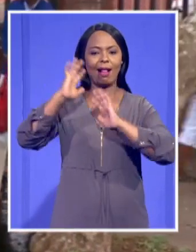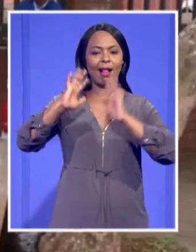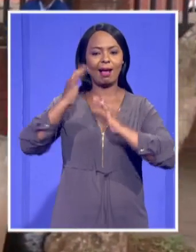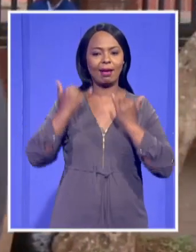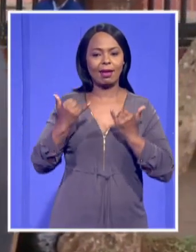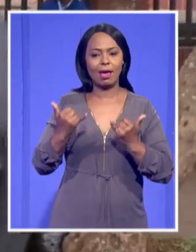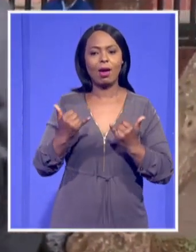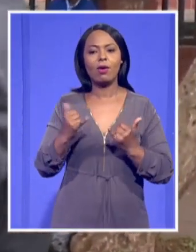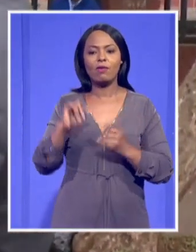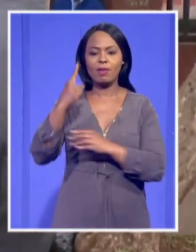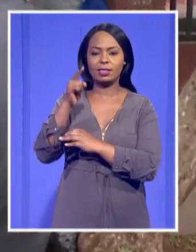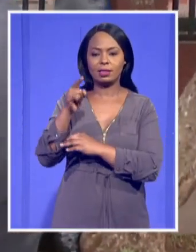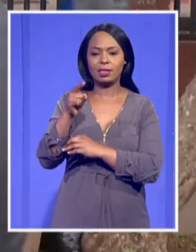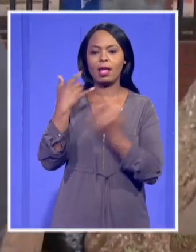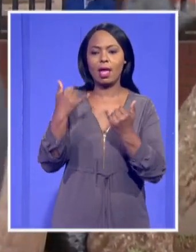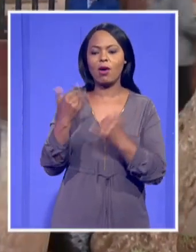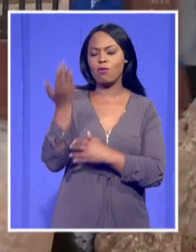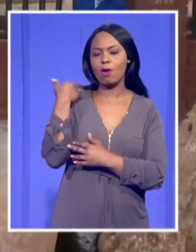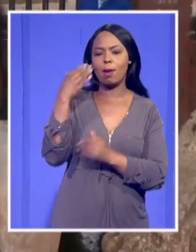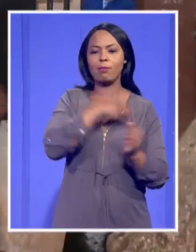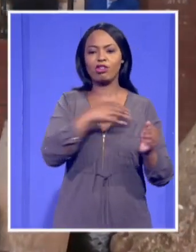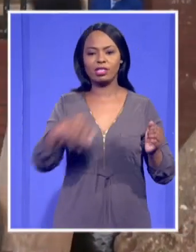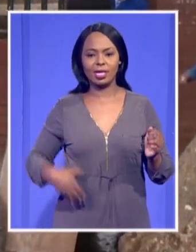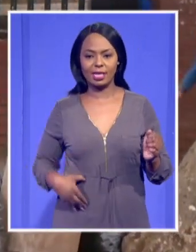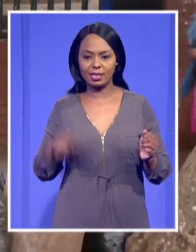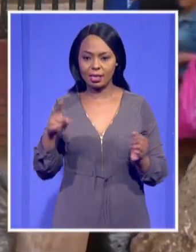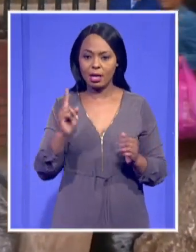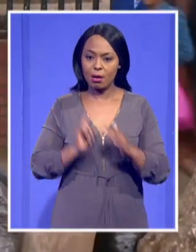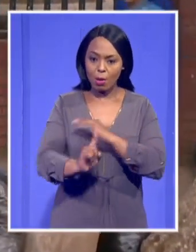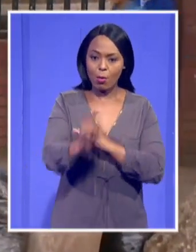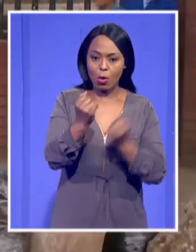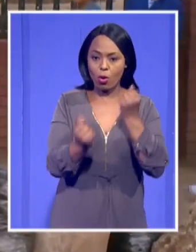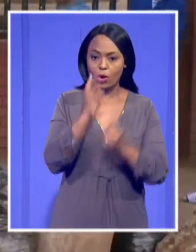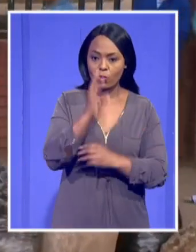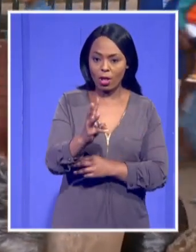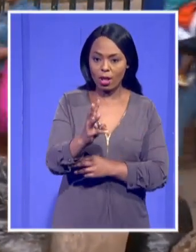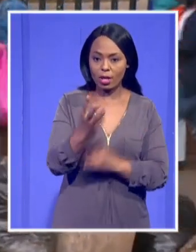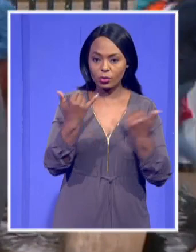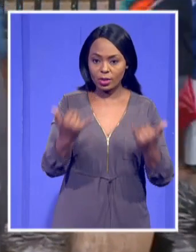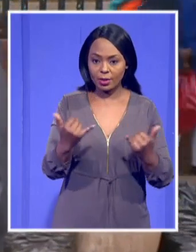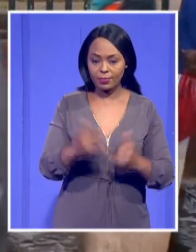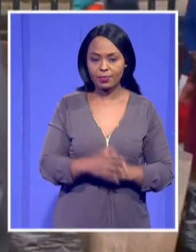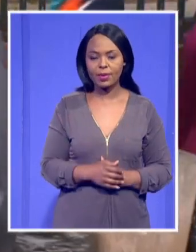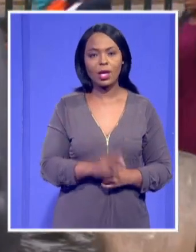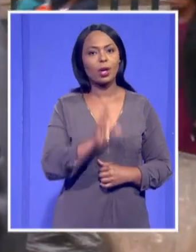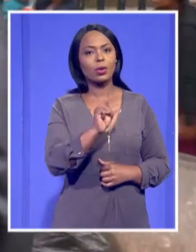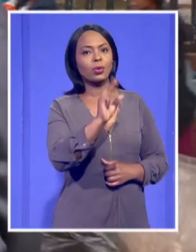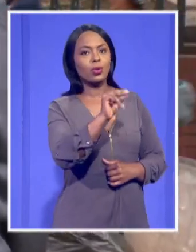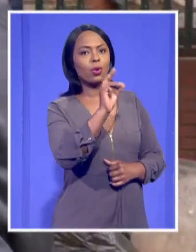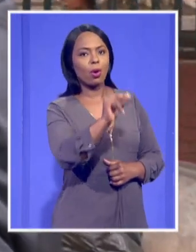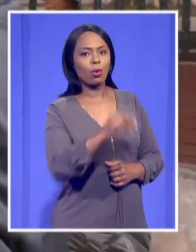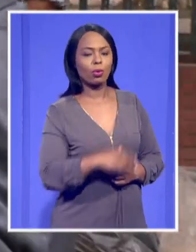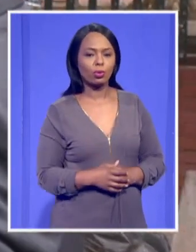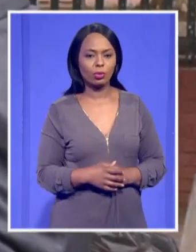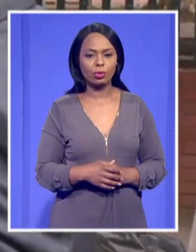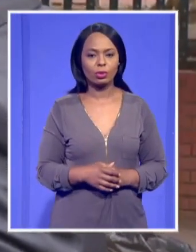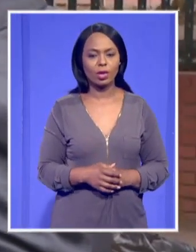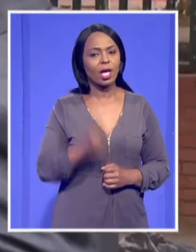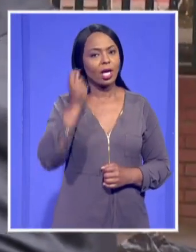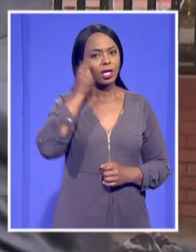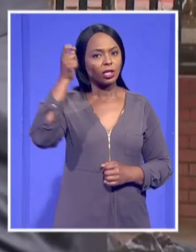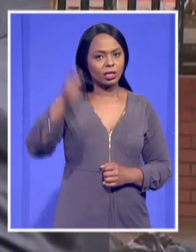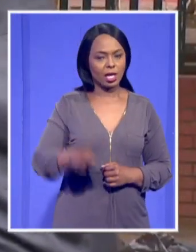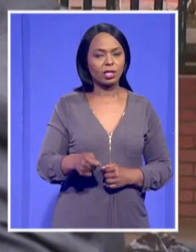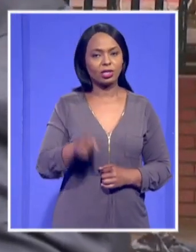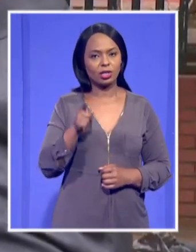foremost, Mr. Makhanya, is the former president going to be present in court today? No, also by permission of Judge Koen. As